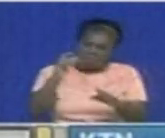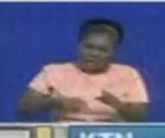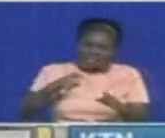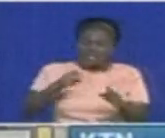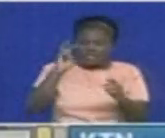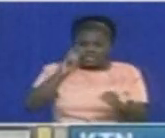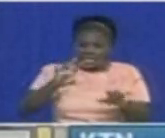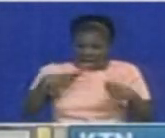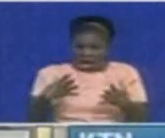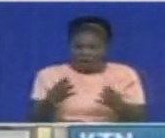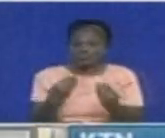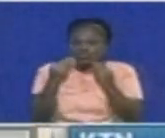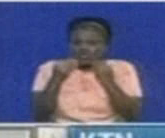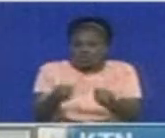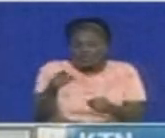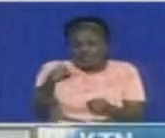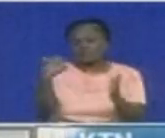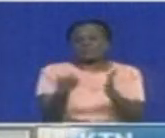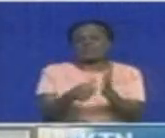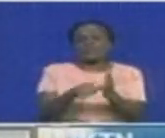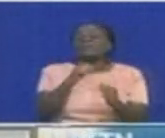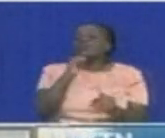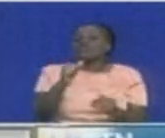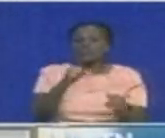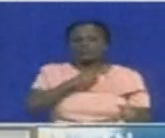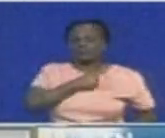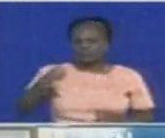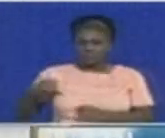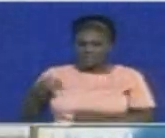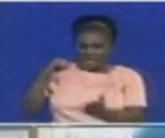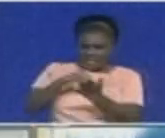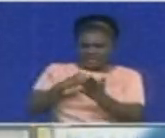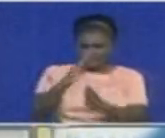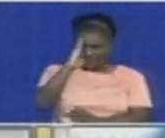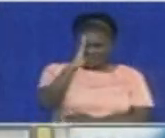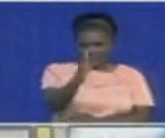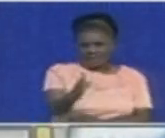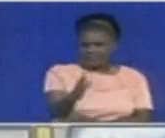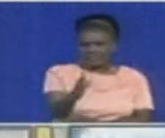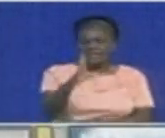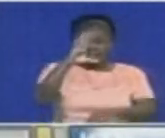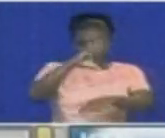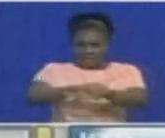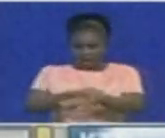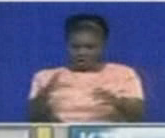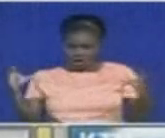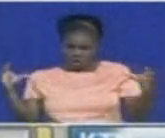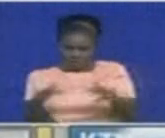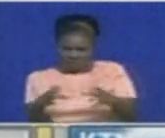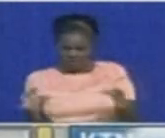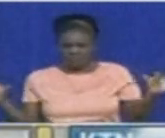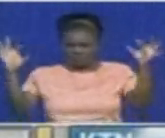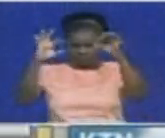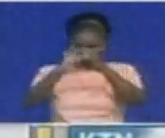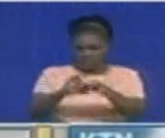rather than the, what they call a military solution. Let's engage directly. Take communities, bring them together, especially